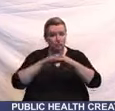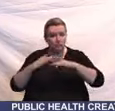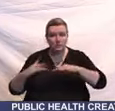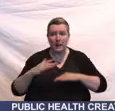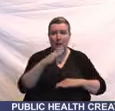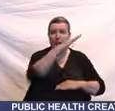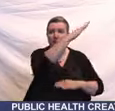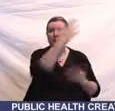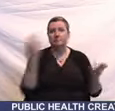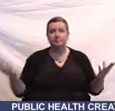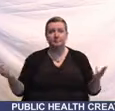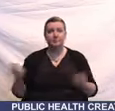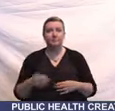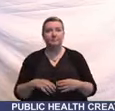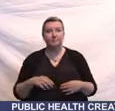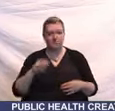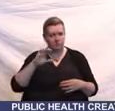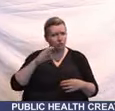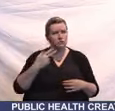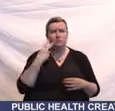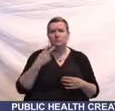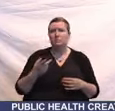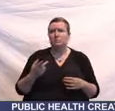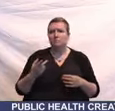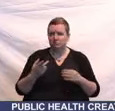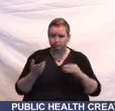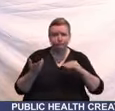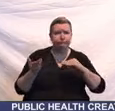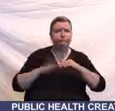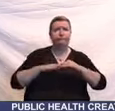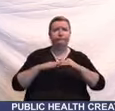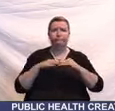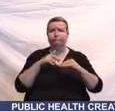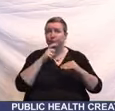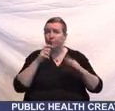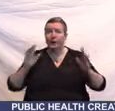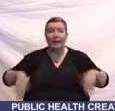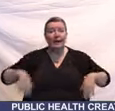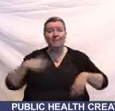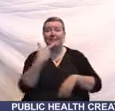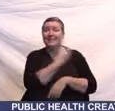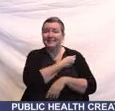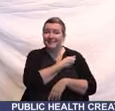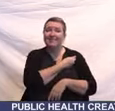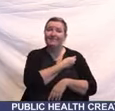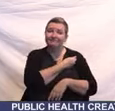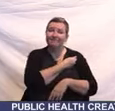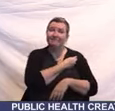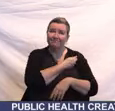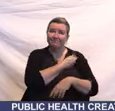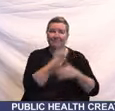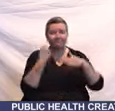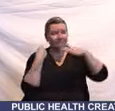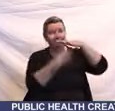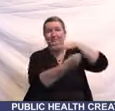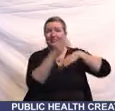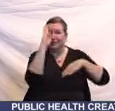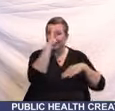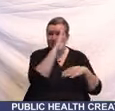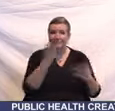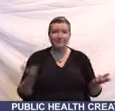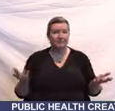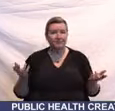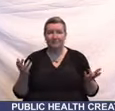Department of Health tells us that the hospitalization rate among unvaccinated individuals, who are now, by the way, a distinct minority of